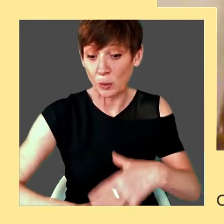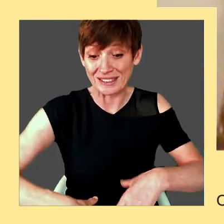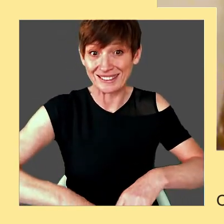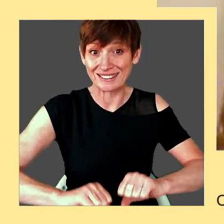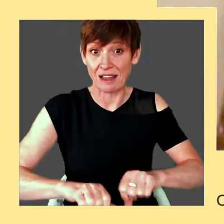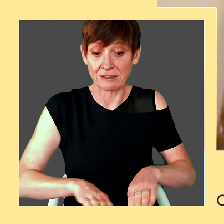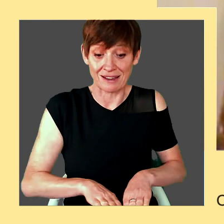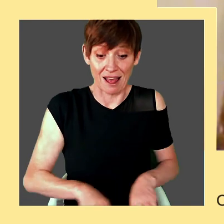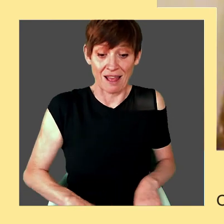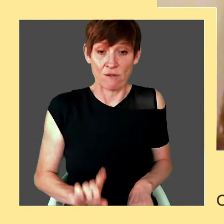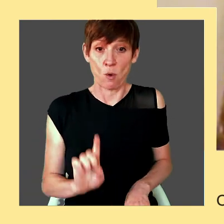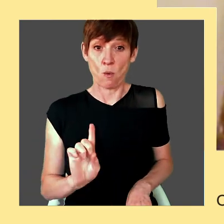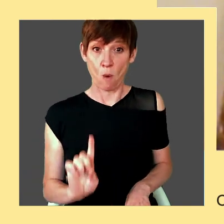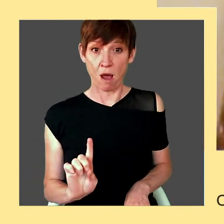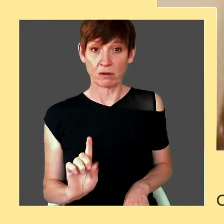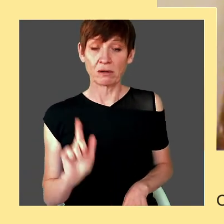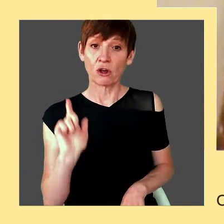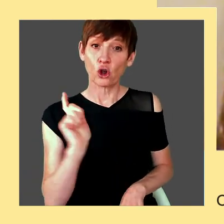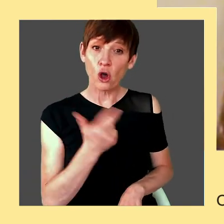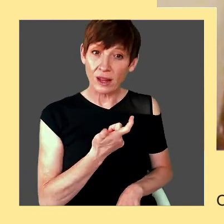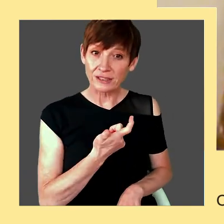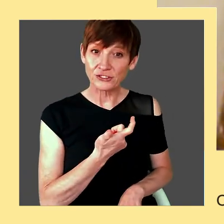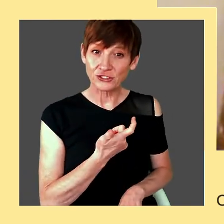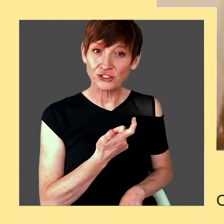at college. And